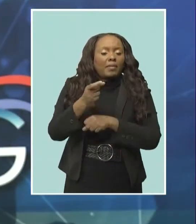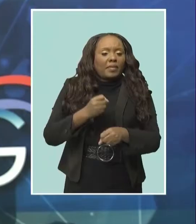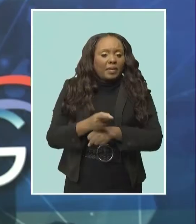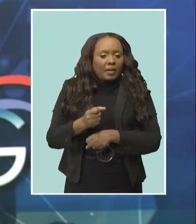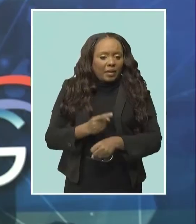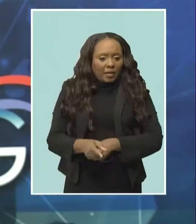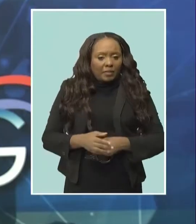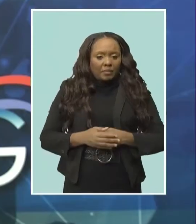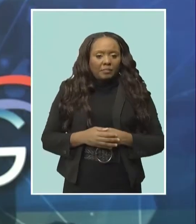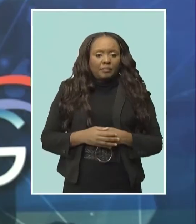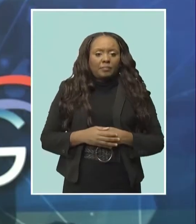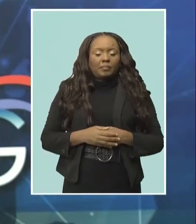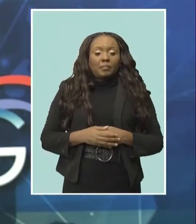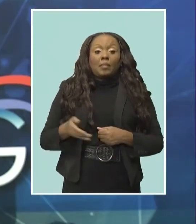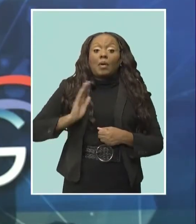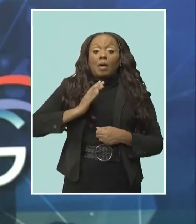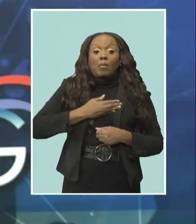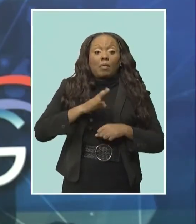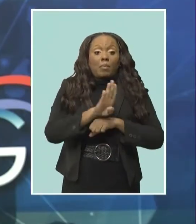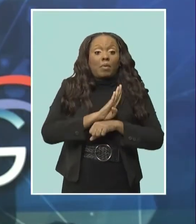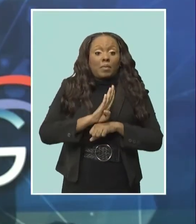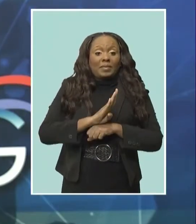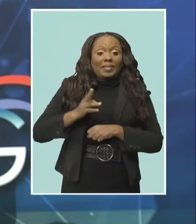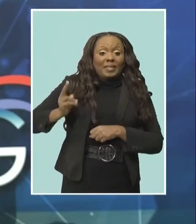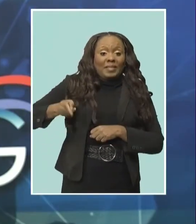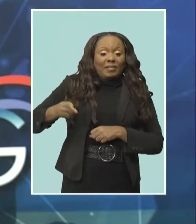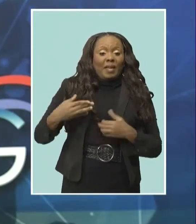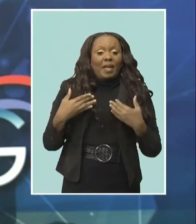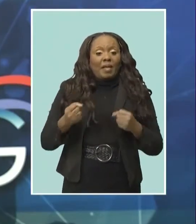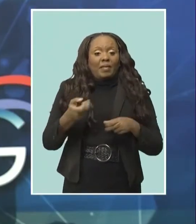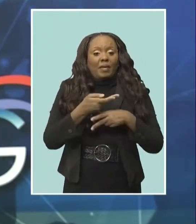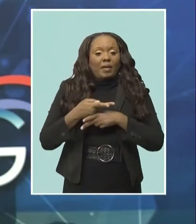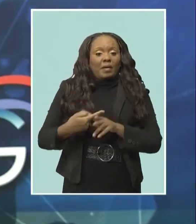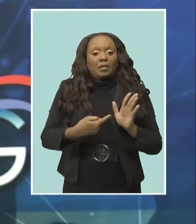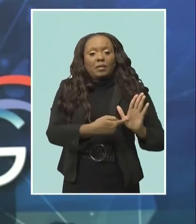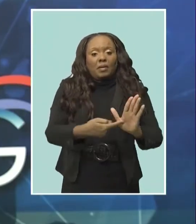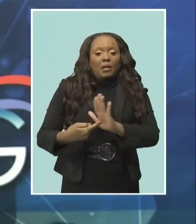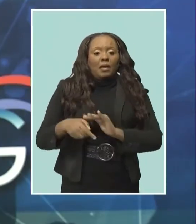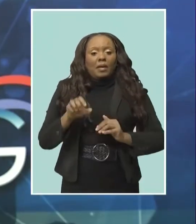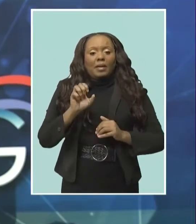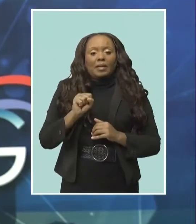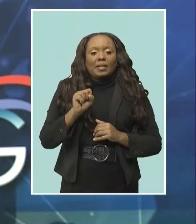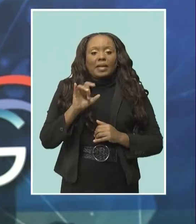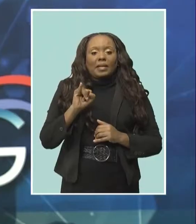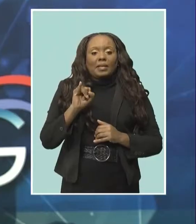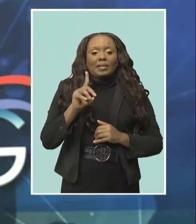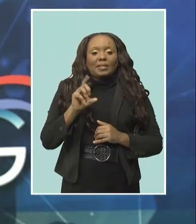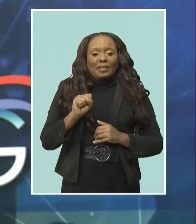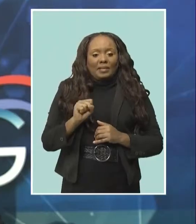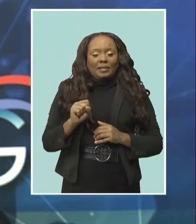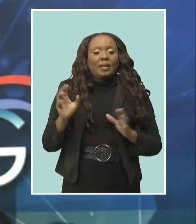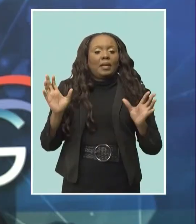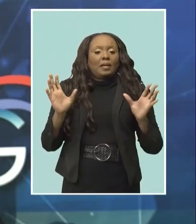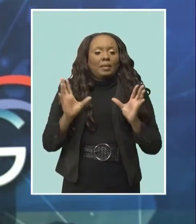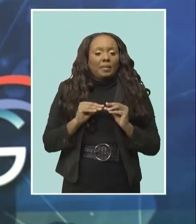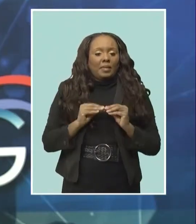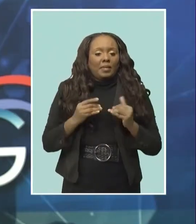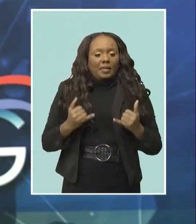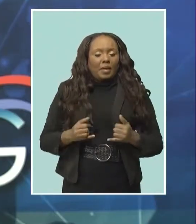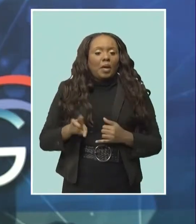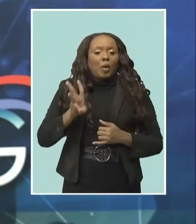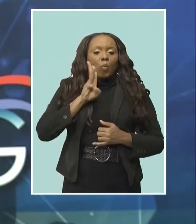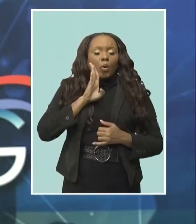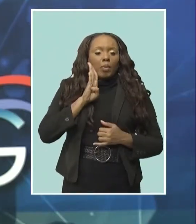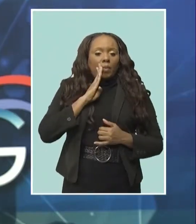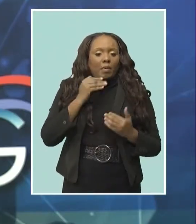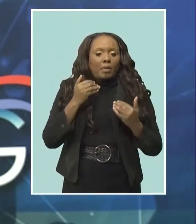of Barbados healthcare was on full display for the world to see at the SIDS conference, which ended today at the Lloyd Skin Sandiford Centre. Wendy